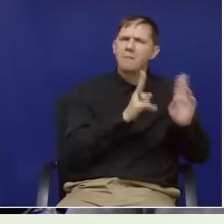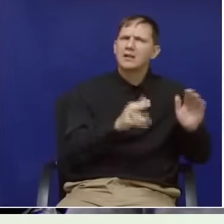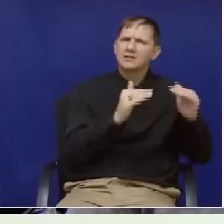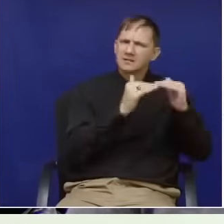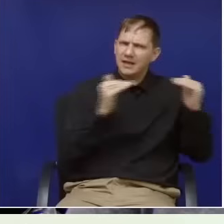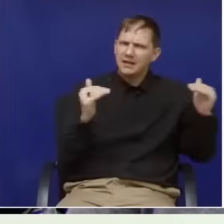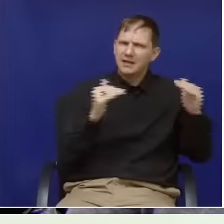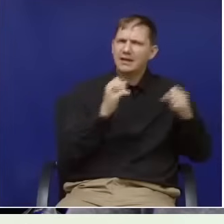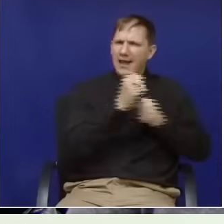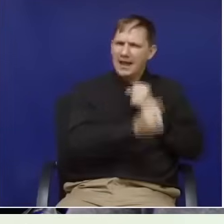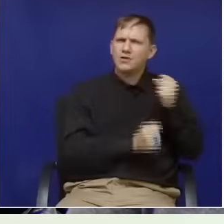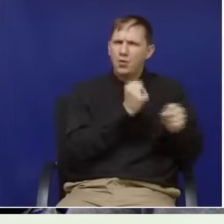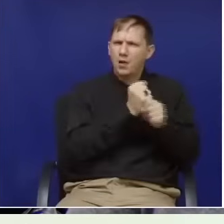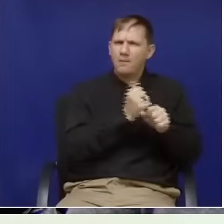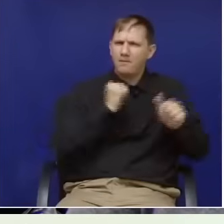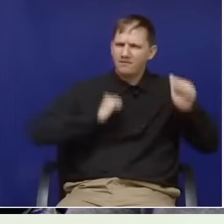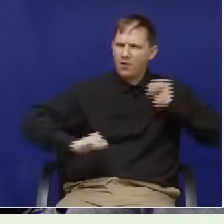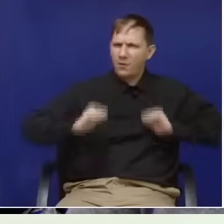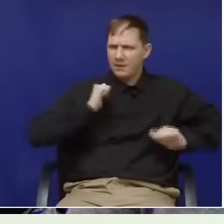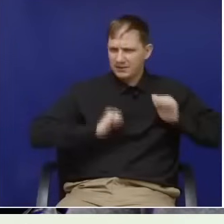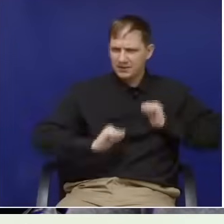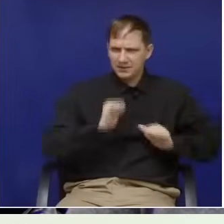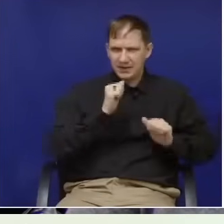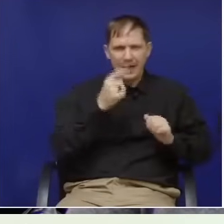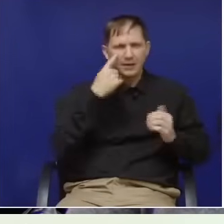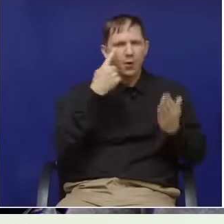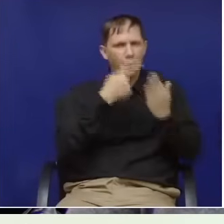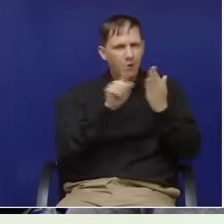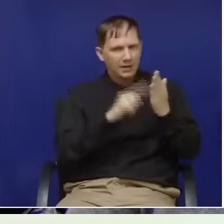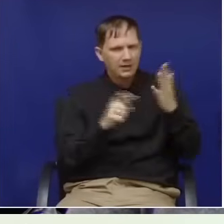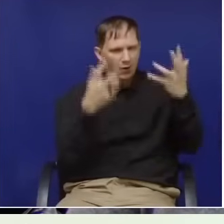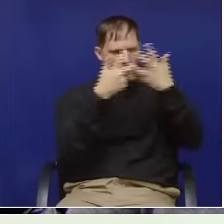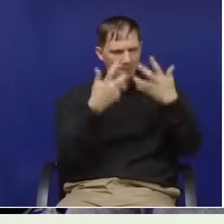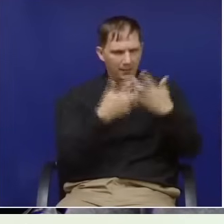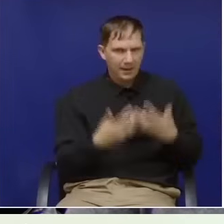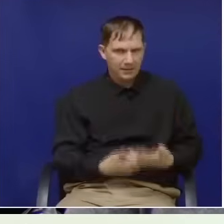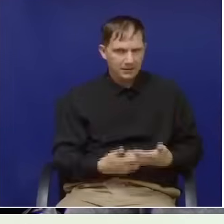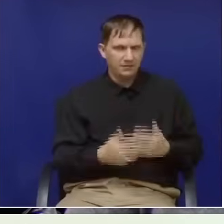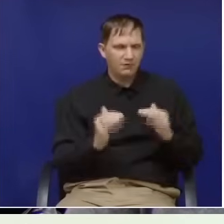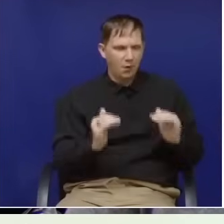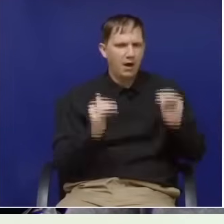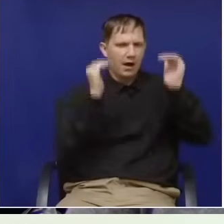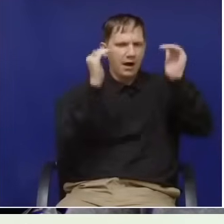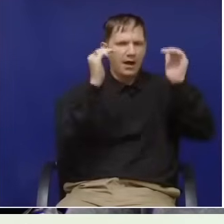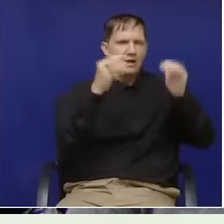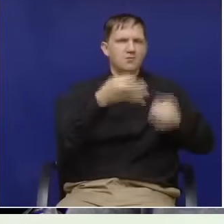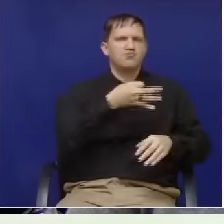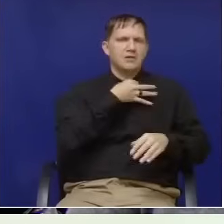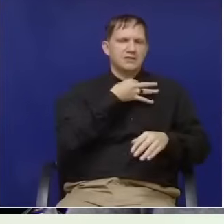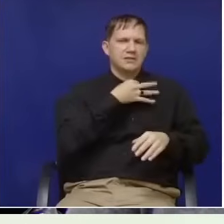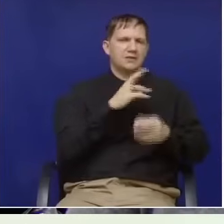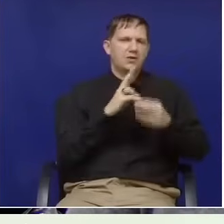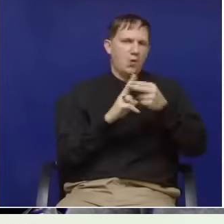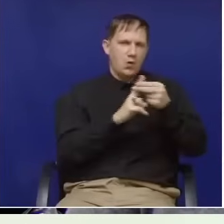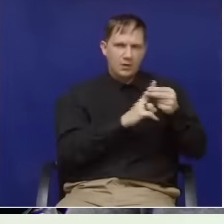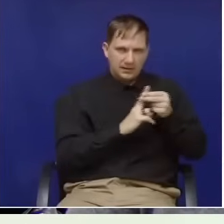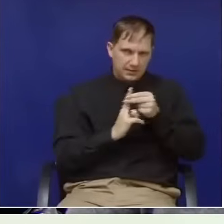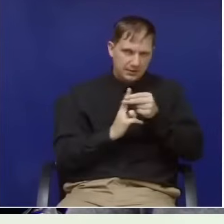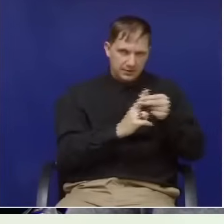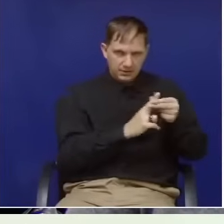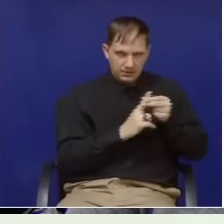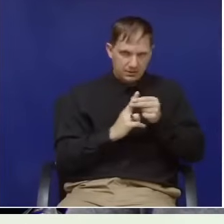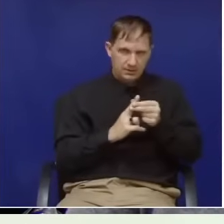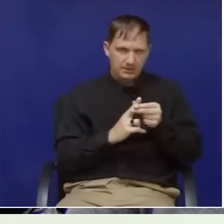annual performance reporting and audit compliance for the specialized high-risk operational unit and the uphi ubaba wezwi